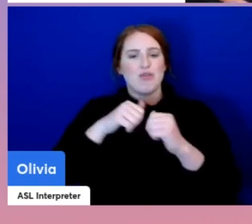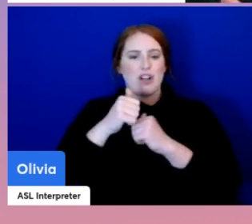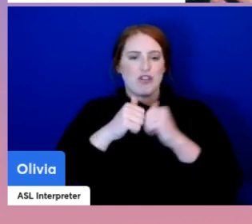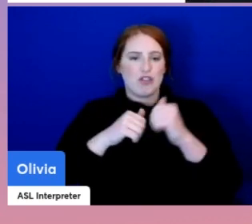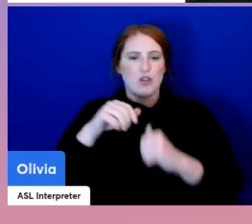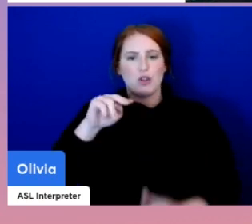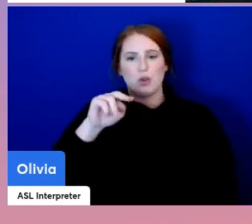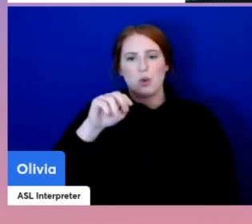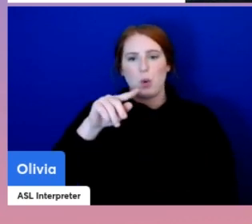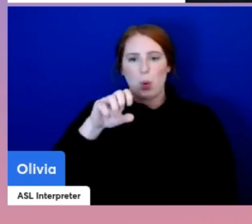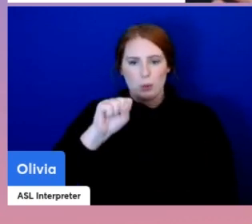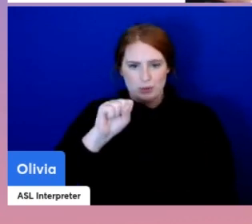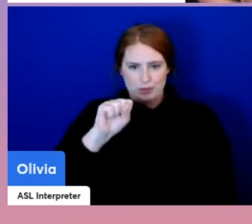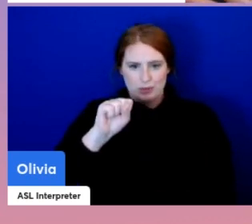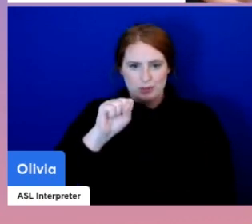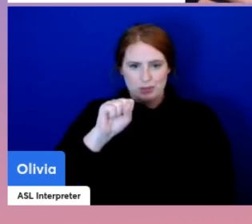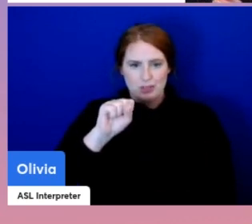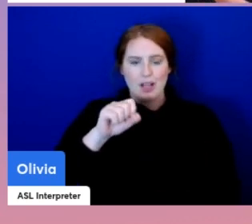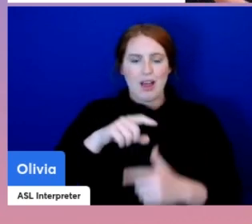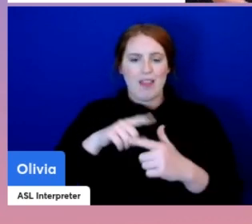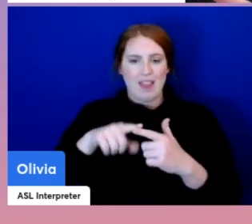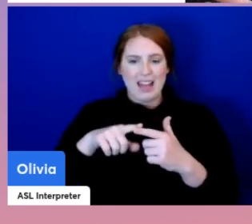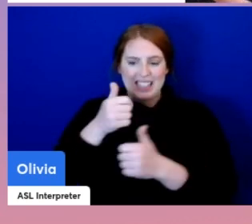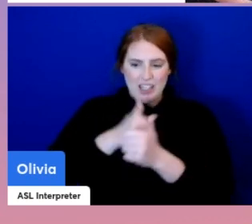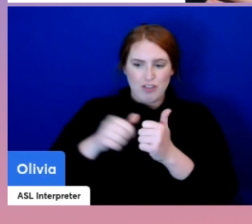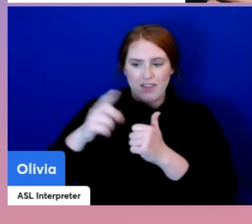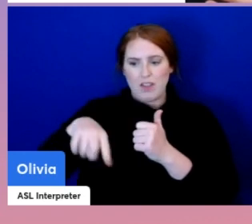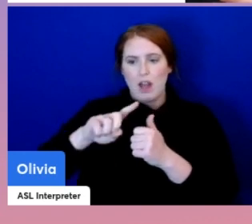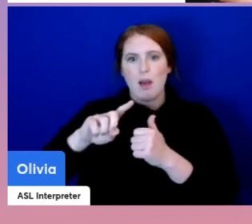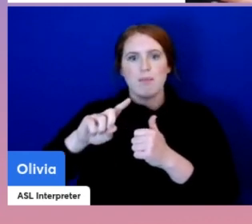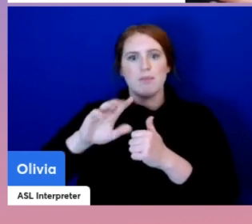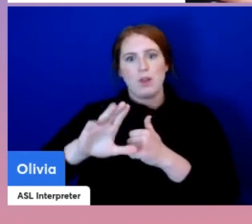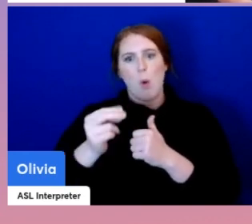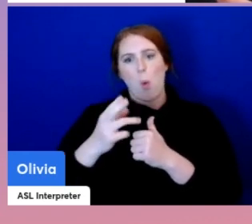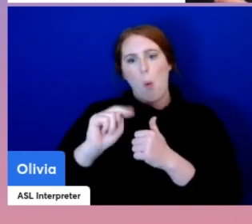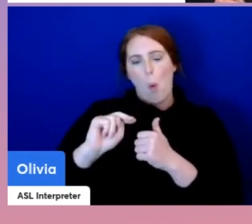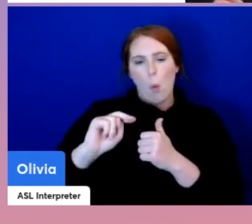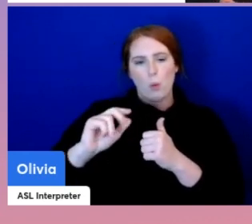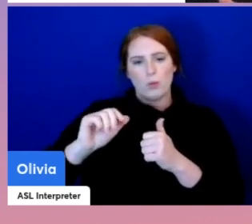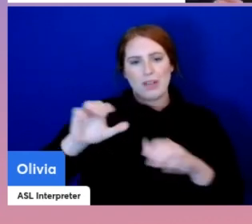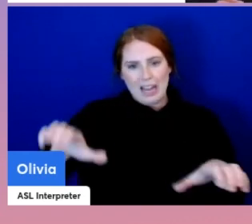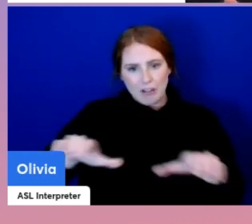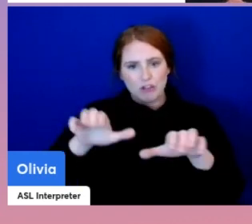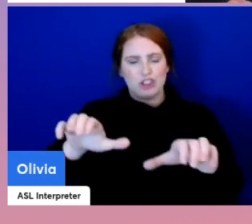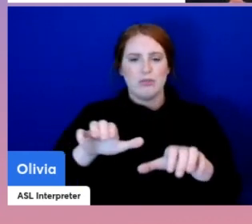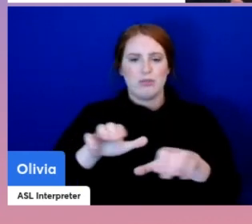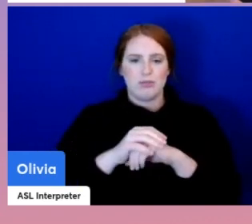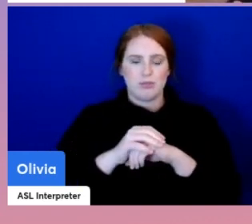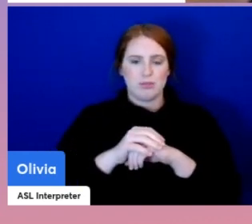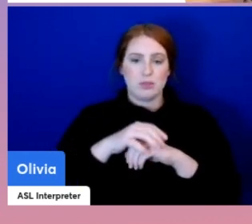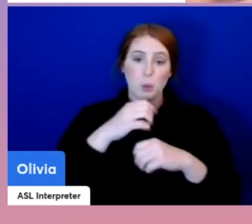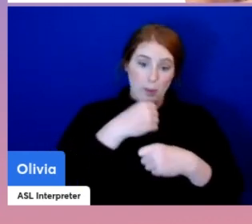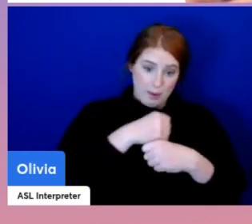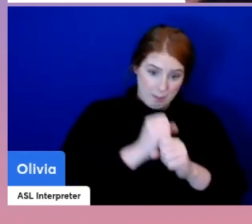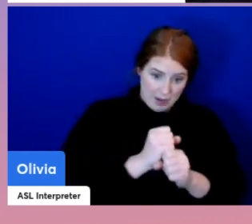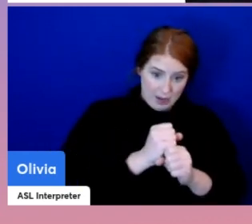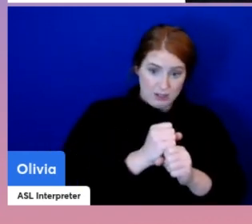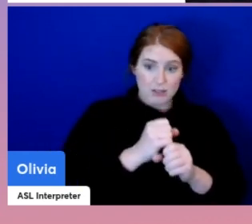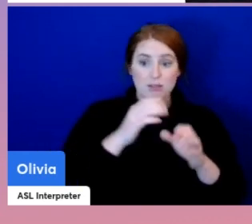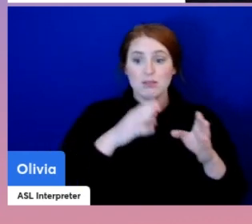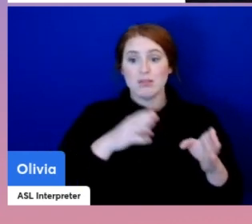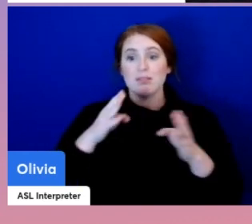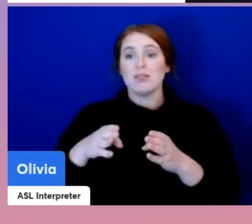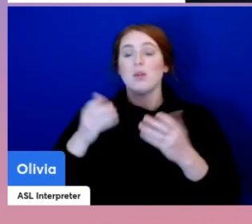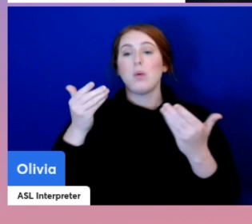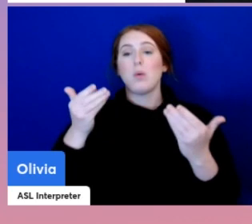various infrastructure components. Once this graph is generated, aspects registered in our stack will visit each node in the graph and